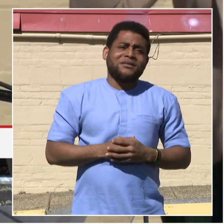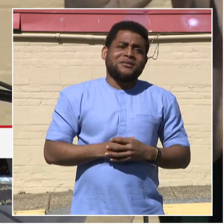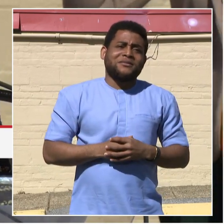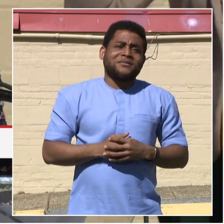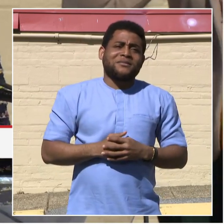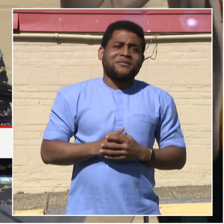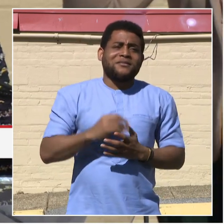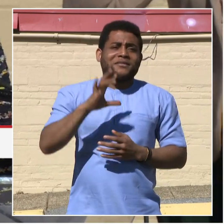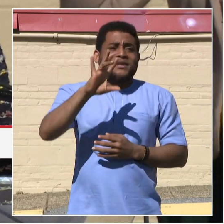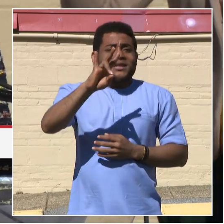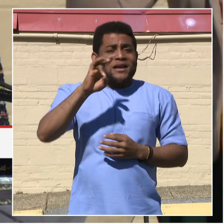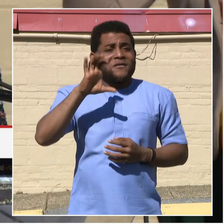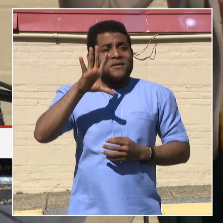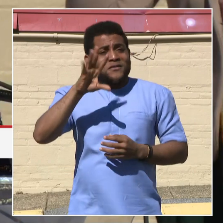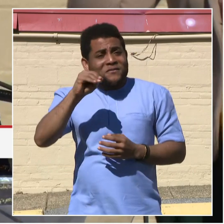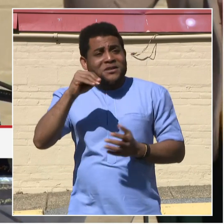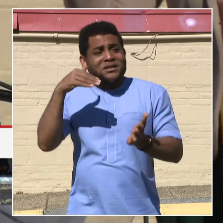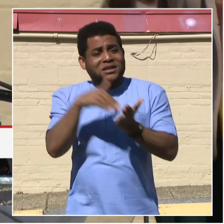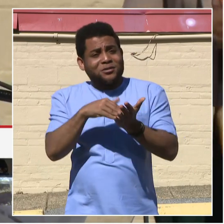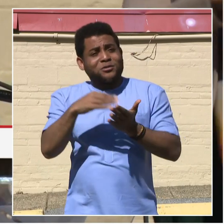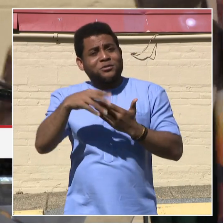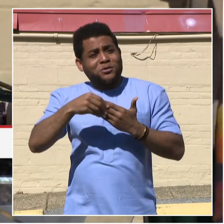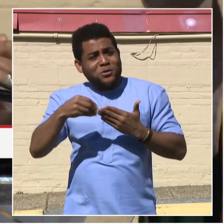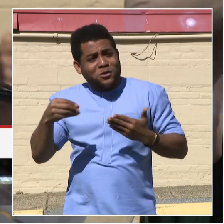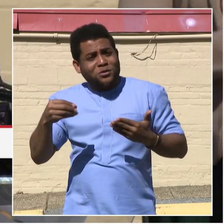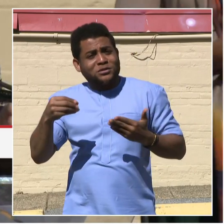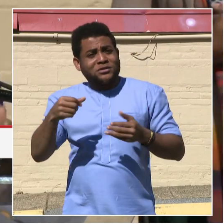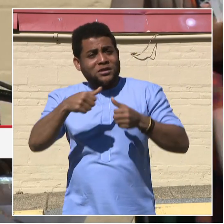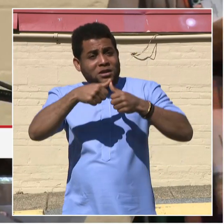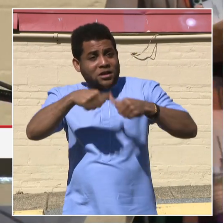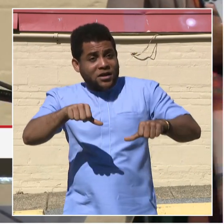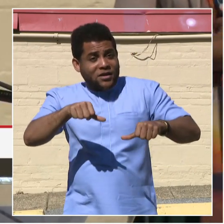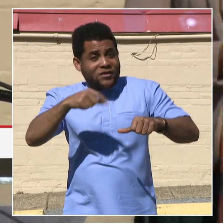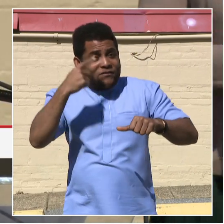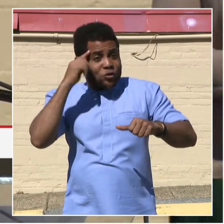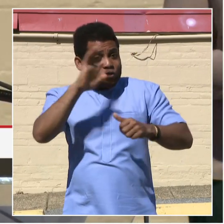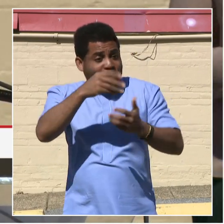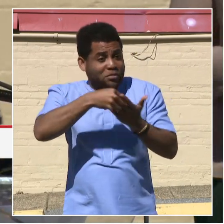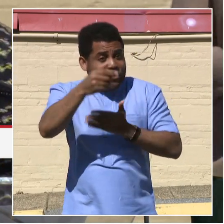$750,000 towards your purchase price. This should be a national